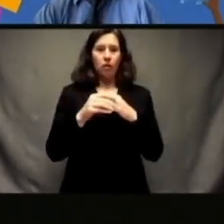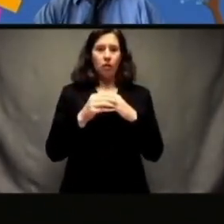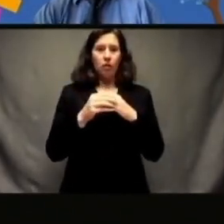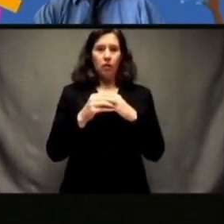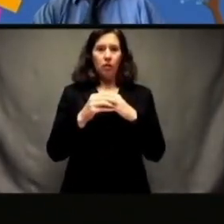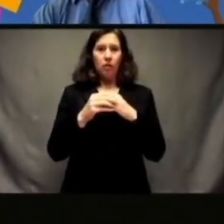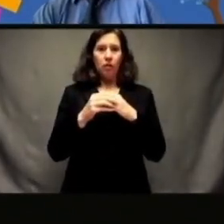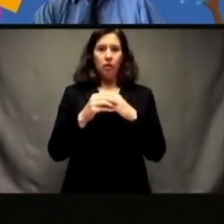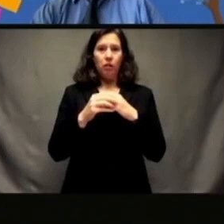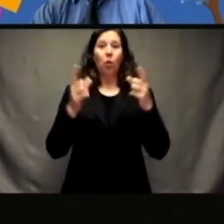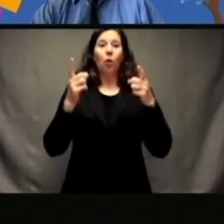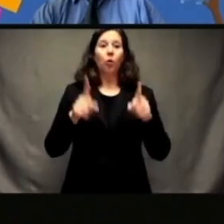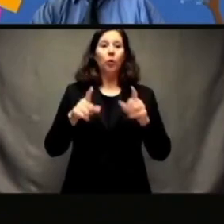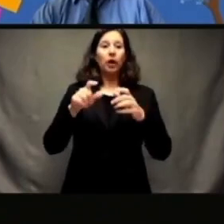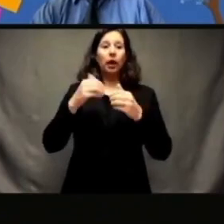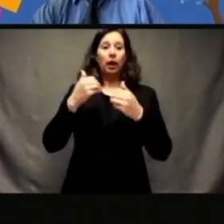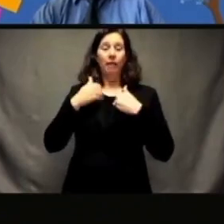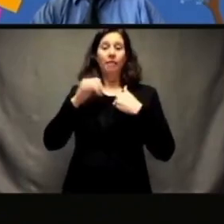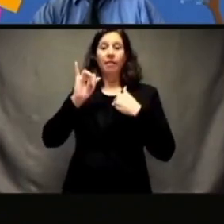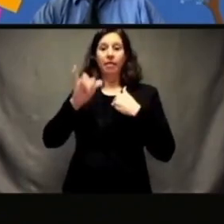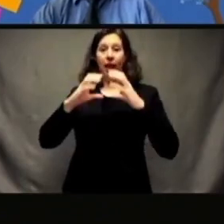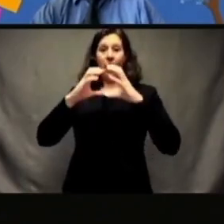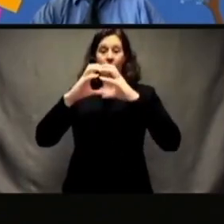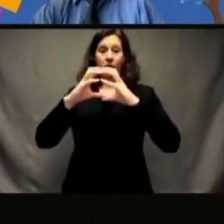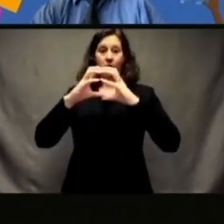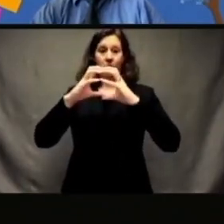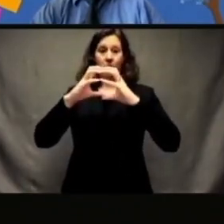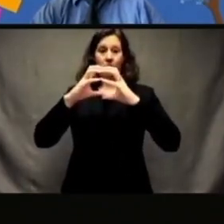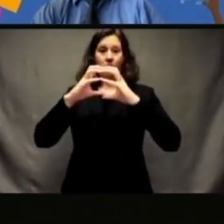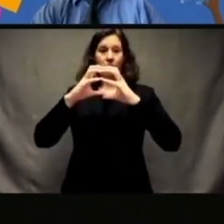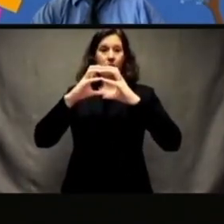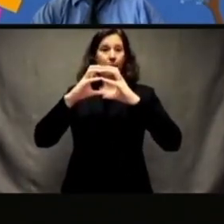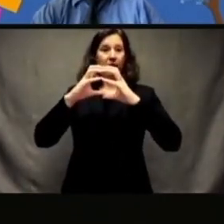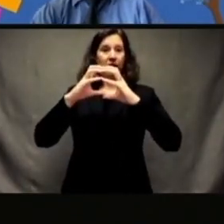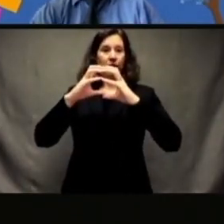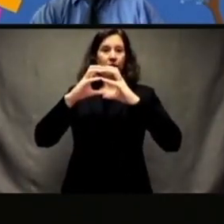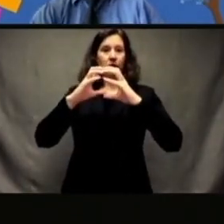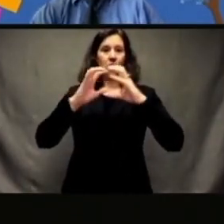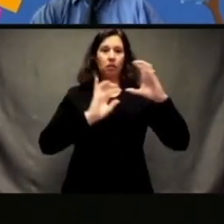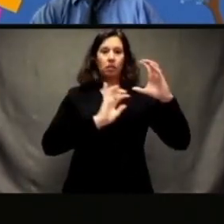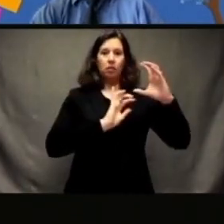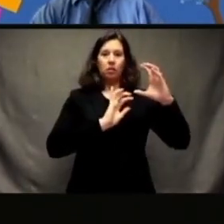touch that button, we're going to make something appear on the